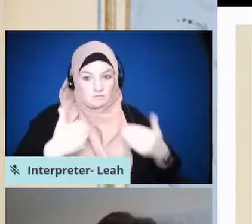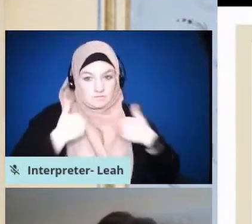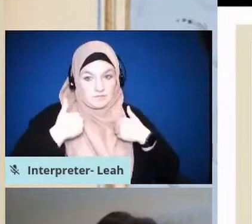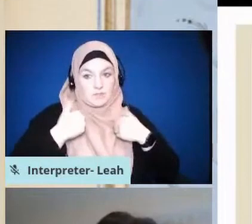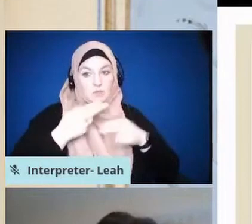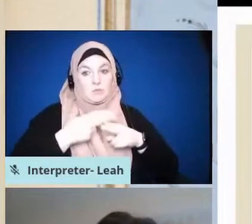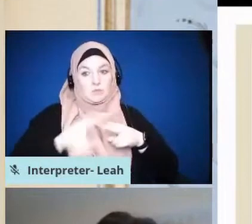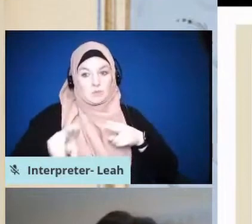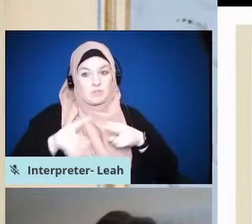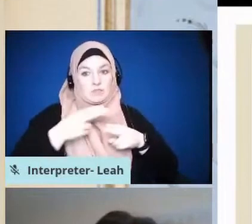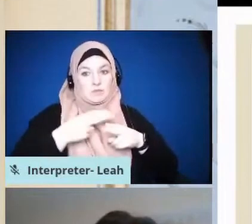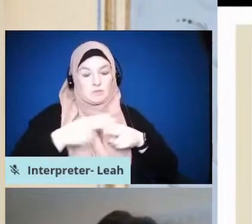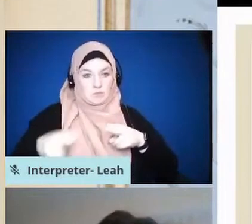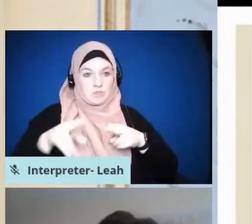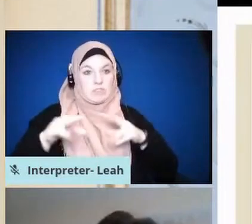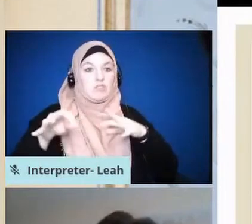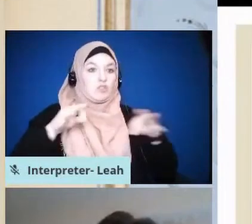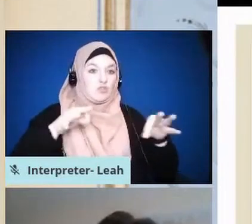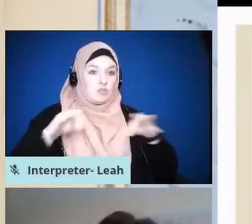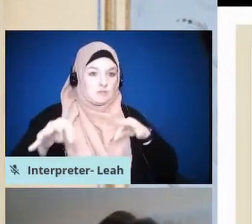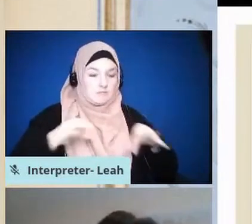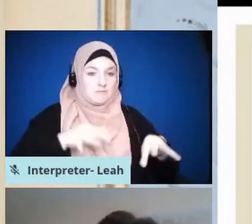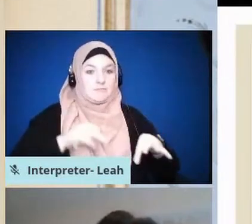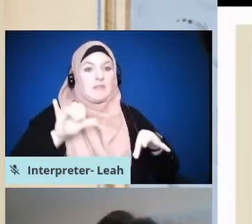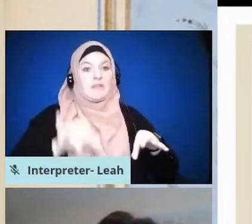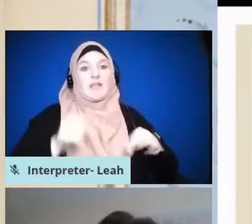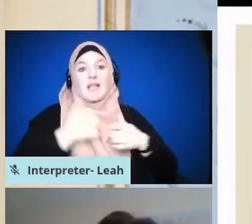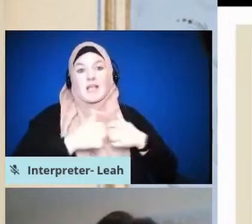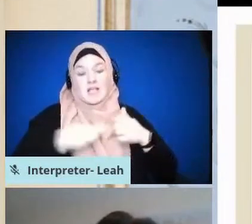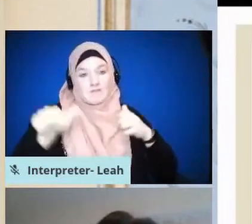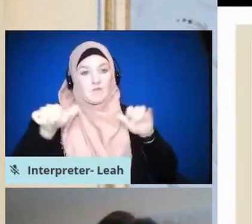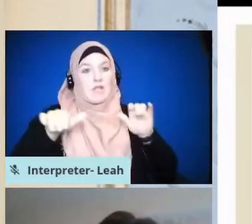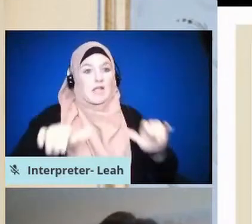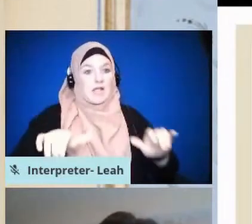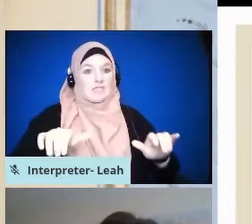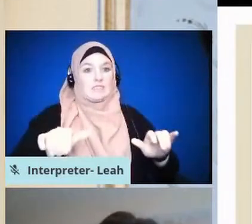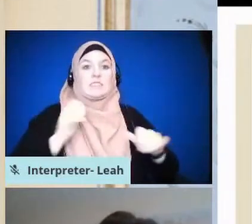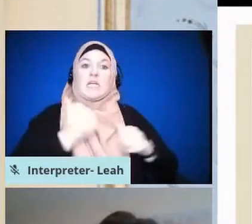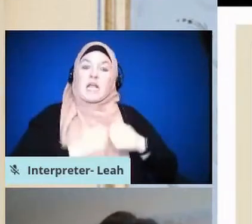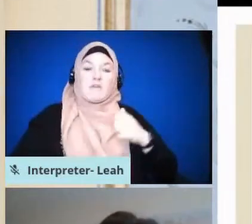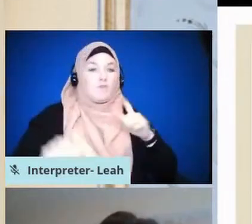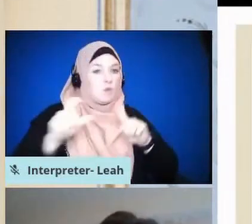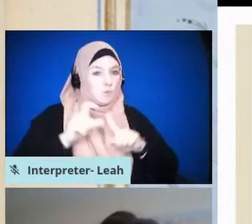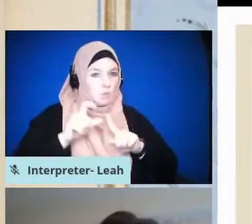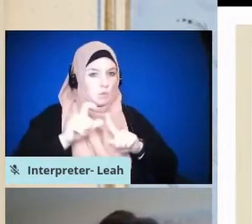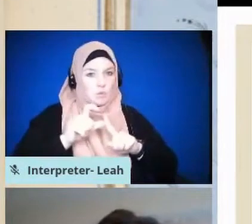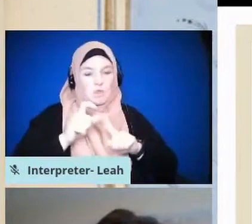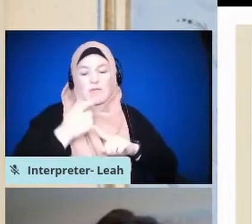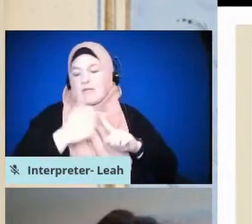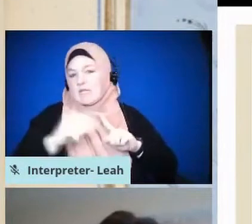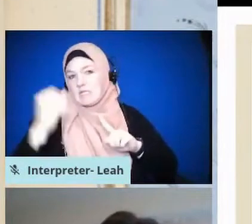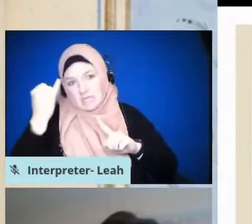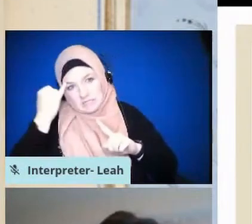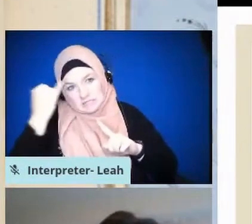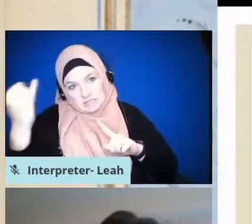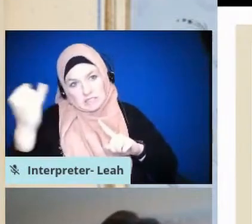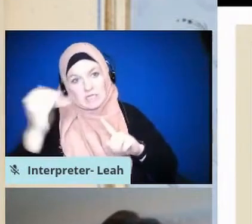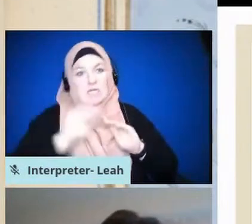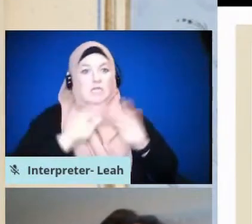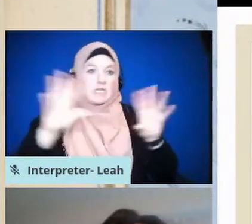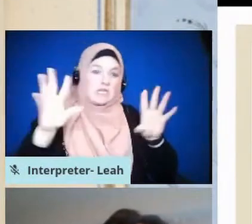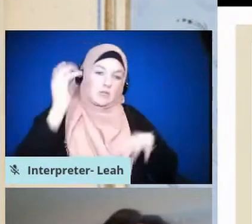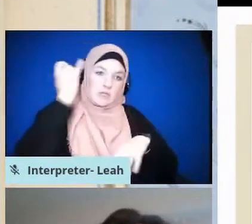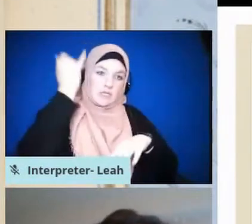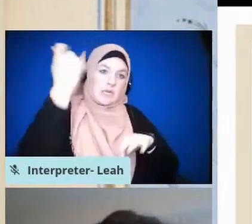brief description is that every act, every word, implicit idea, explicit idea,